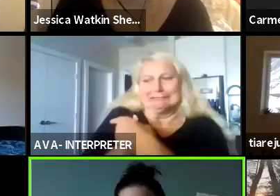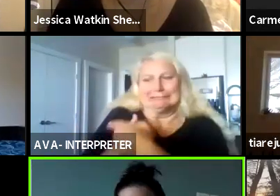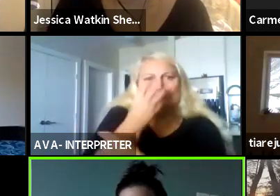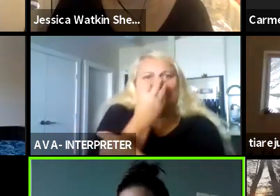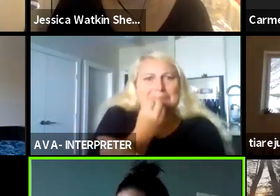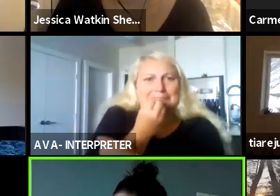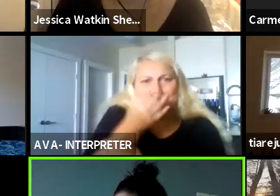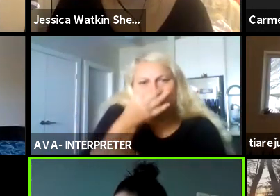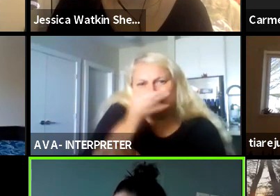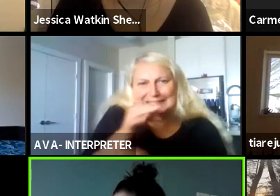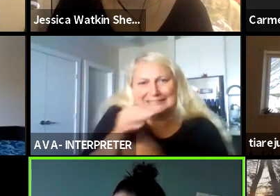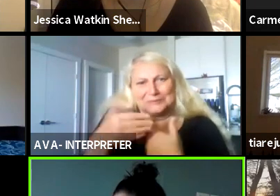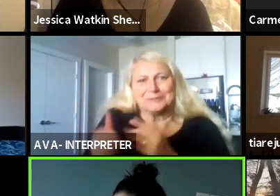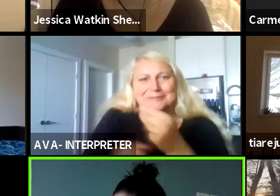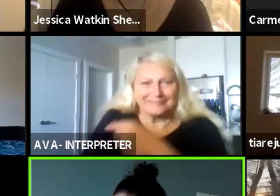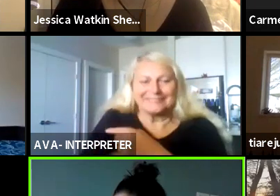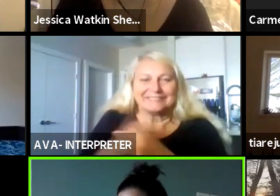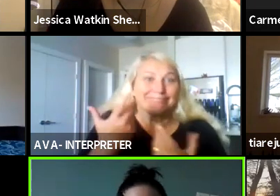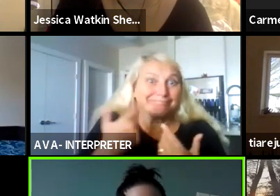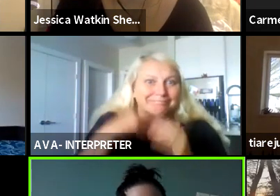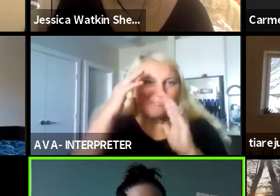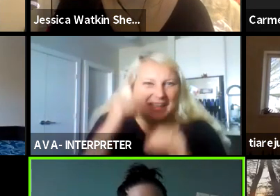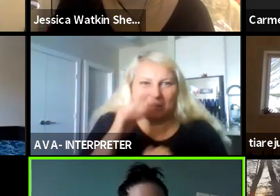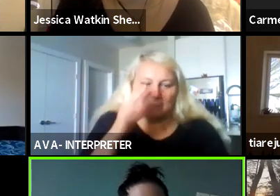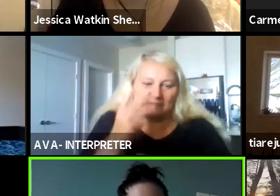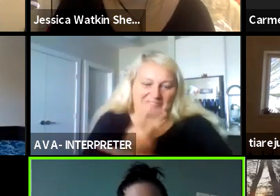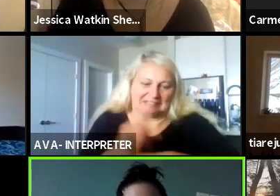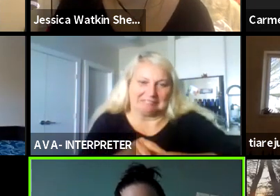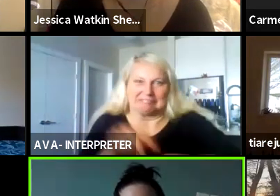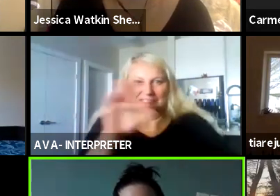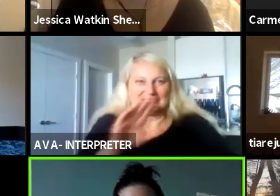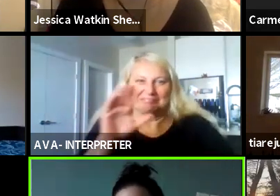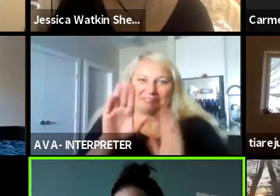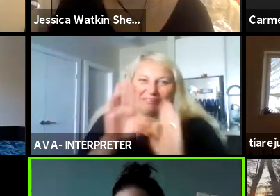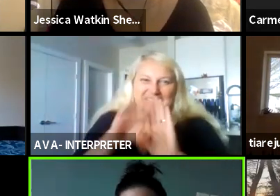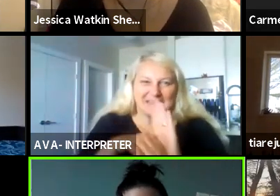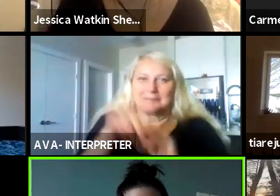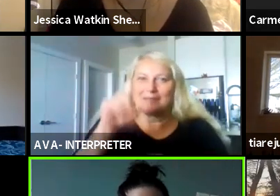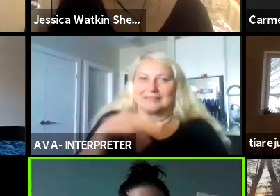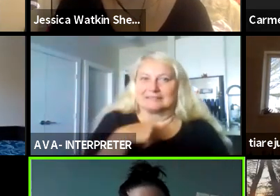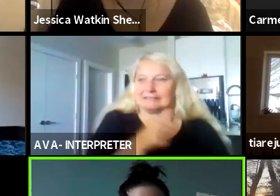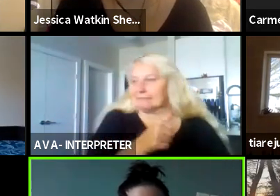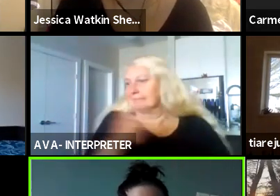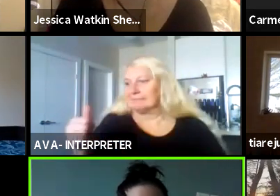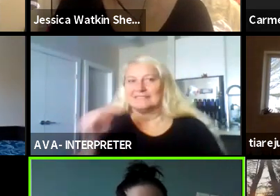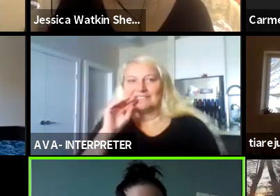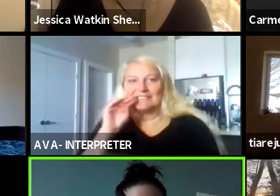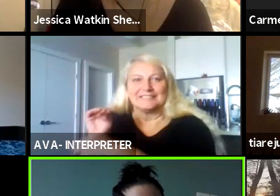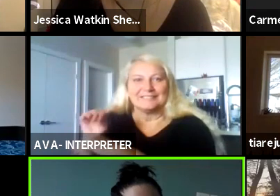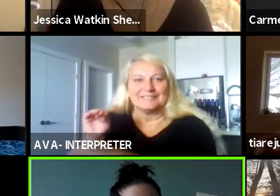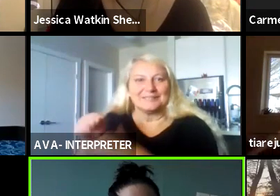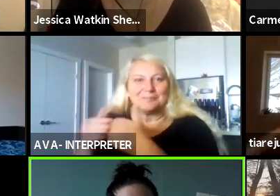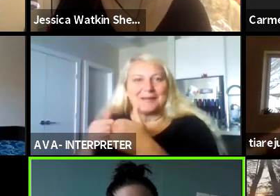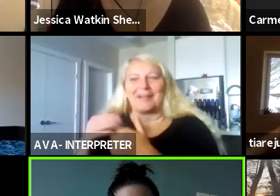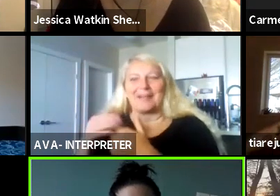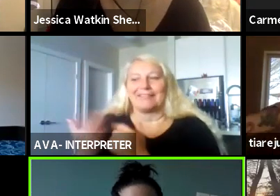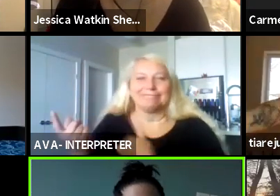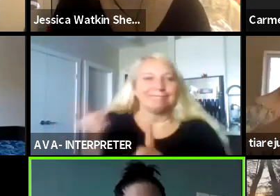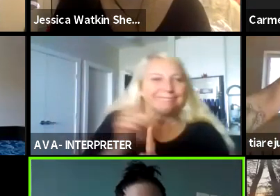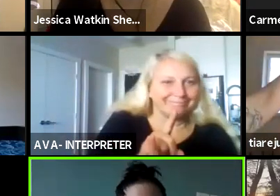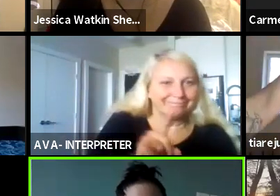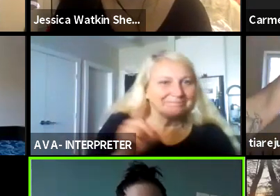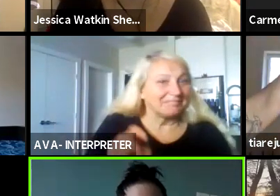I expect to need to feed them in about half an hour, and just will need to attend to the tiny human in